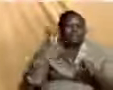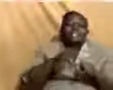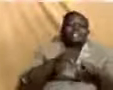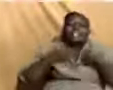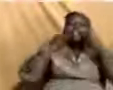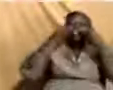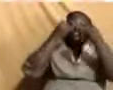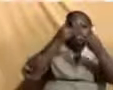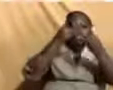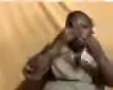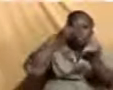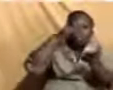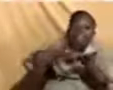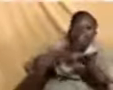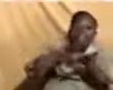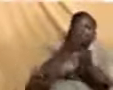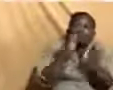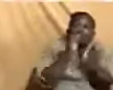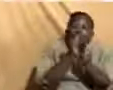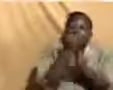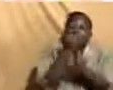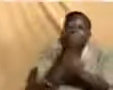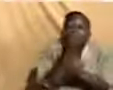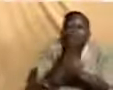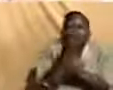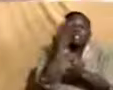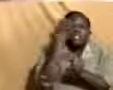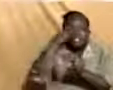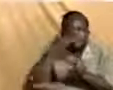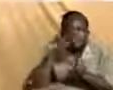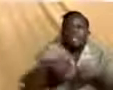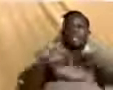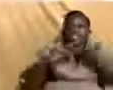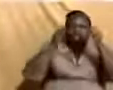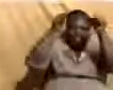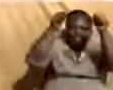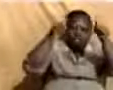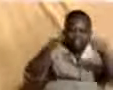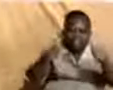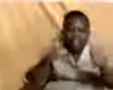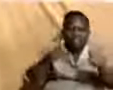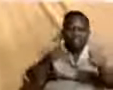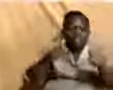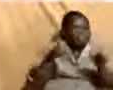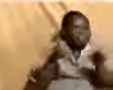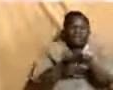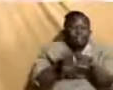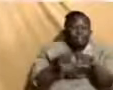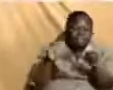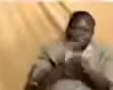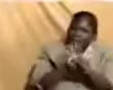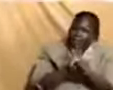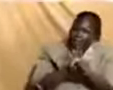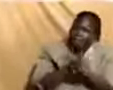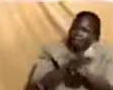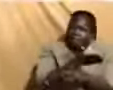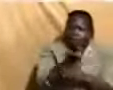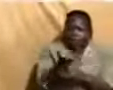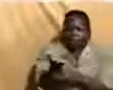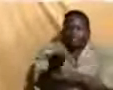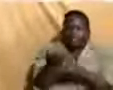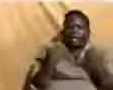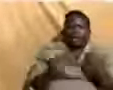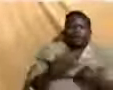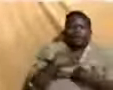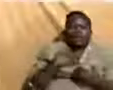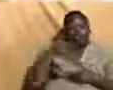particular defined period, 14 days or so, or send you a notice to your last postal address, and things like that. Now, we know